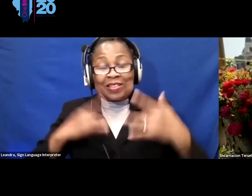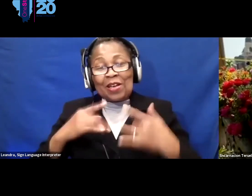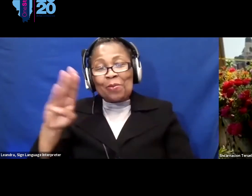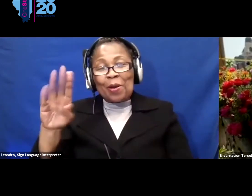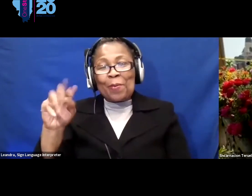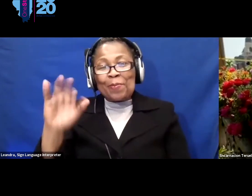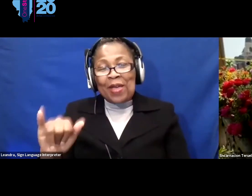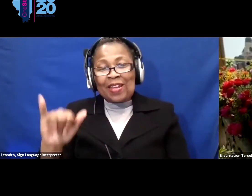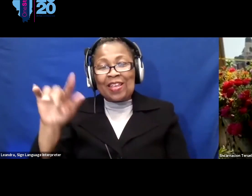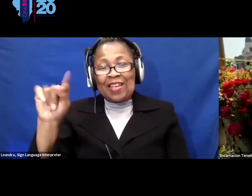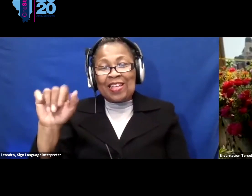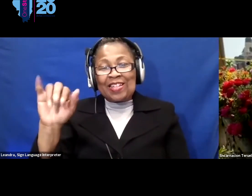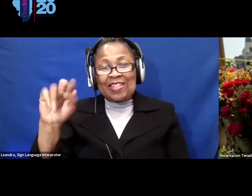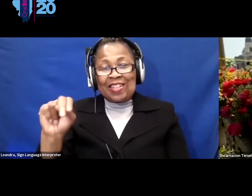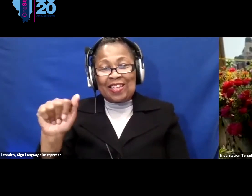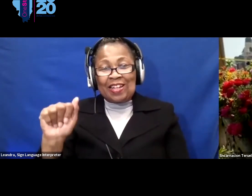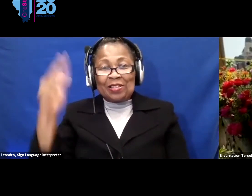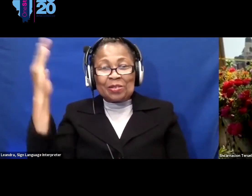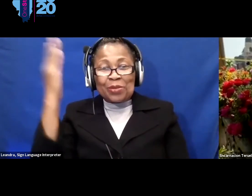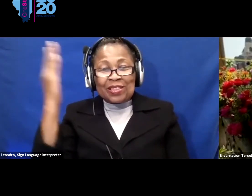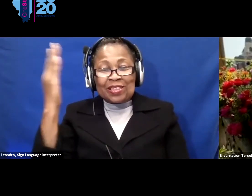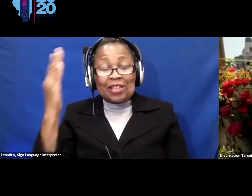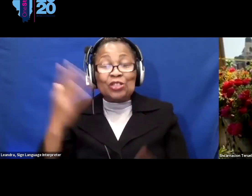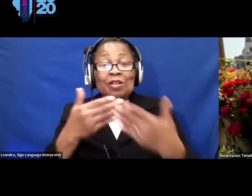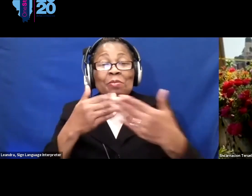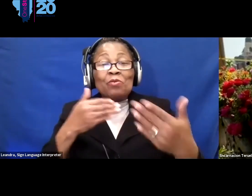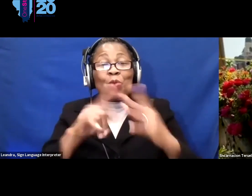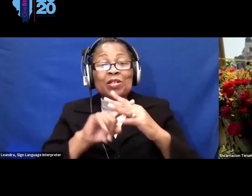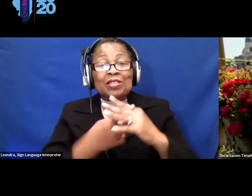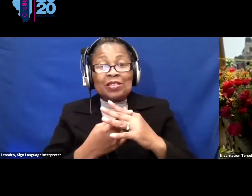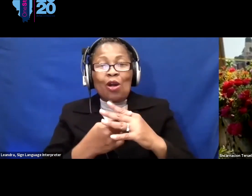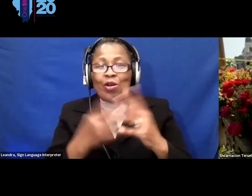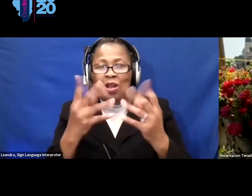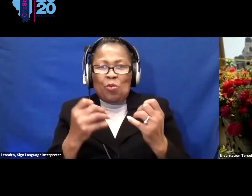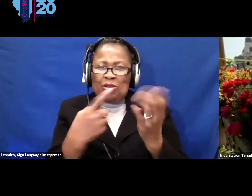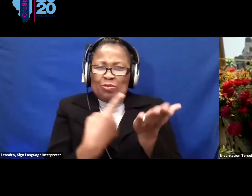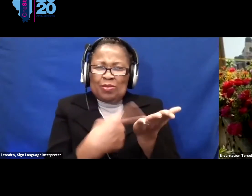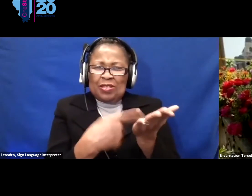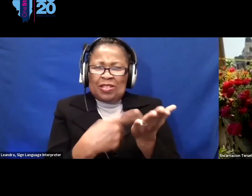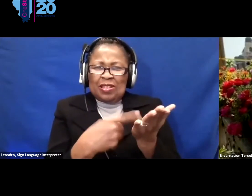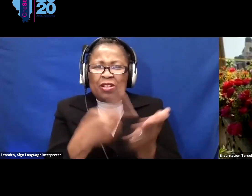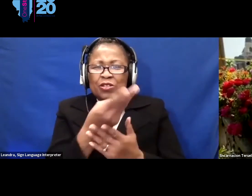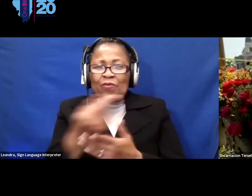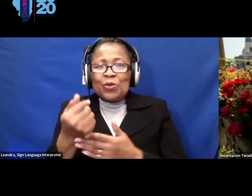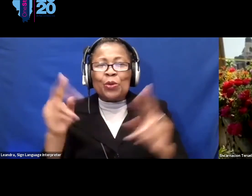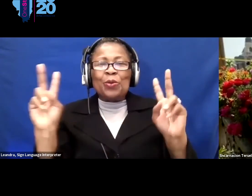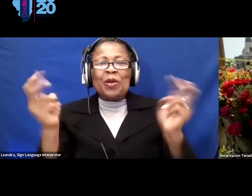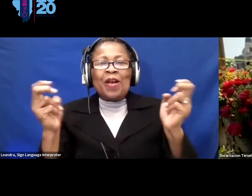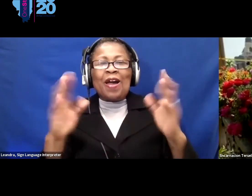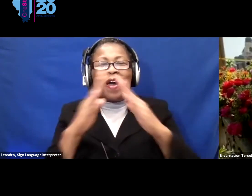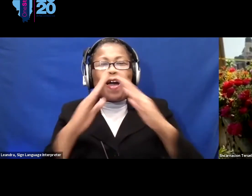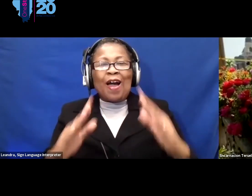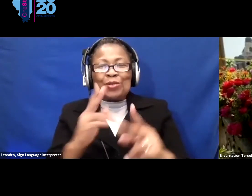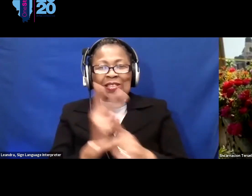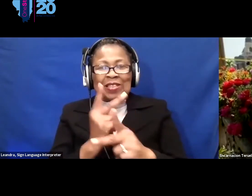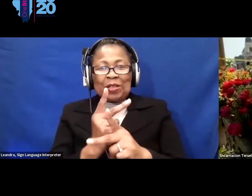Tina's presentations. Before we get started, I wanted to just go over a couple quick housekeeping notes. Please feel